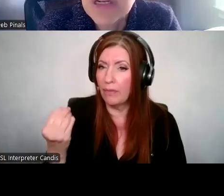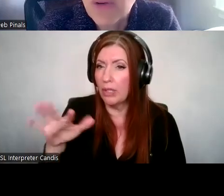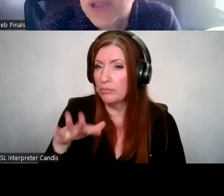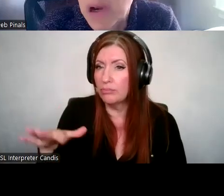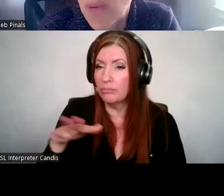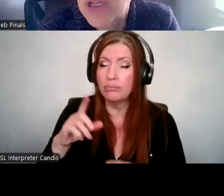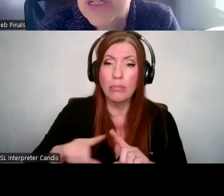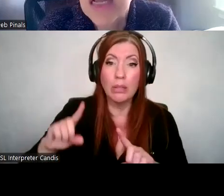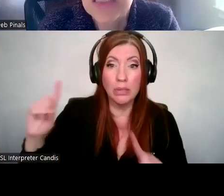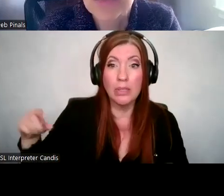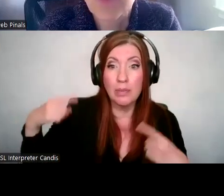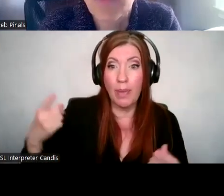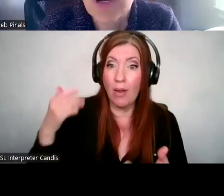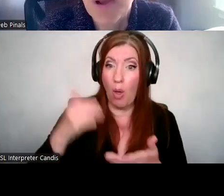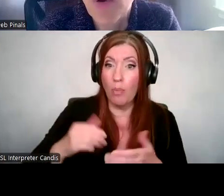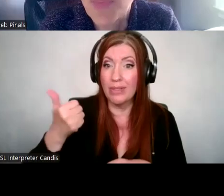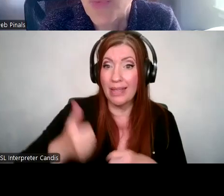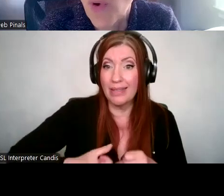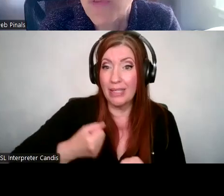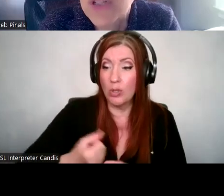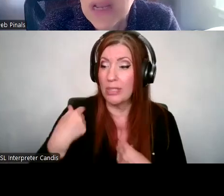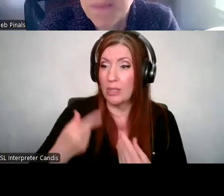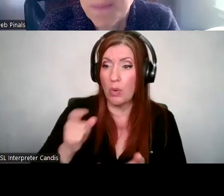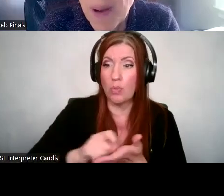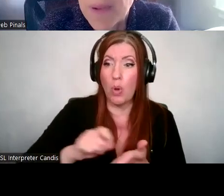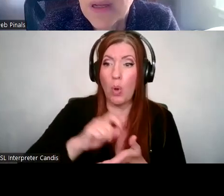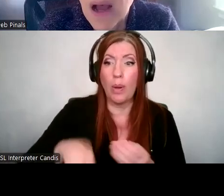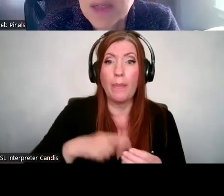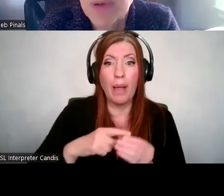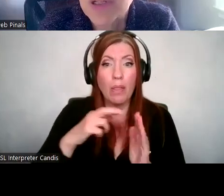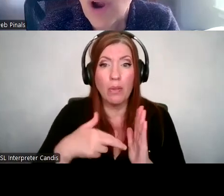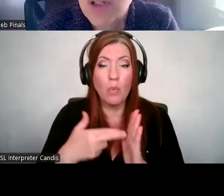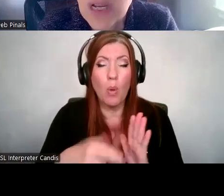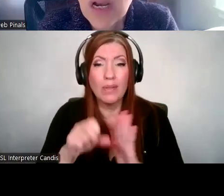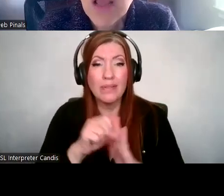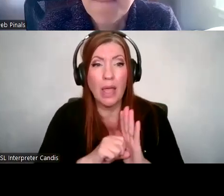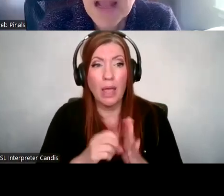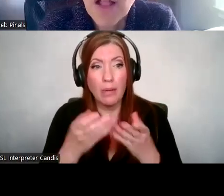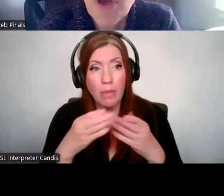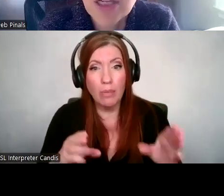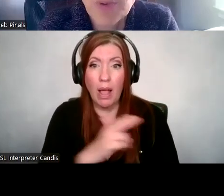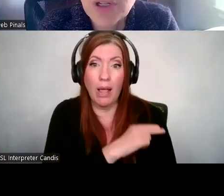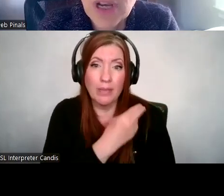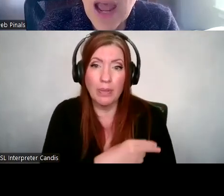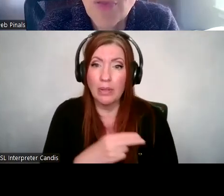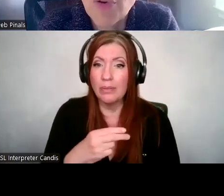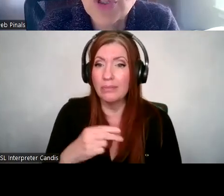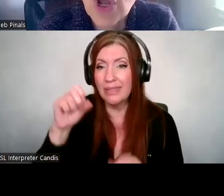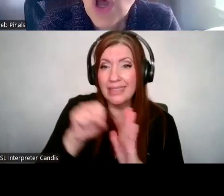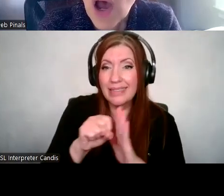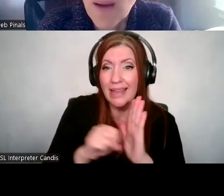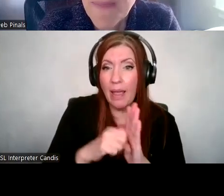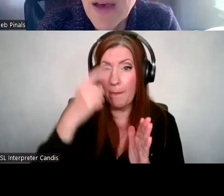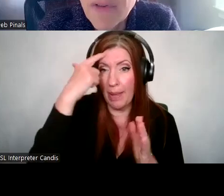it's been almost a decade since we've written about what the role of state public hospitals are, state mental health hospitals, and how